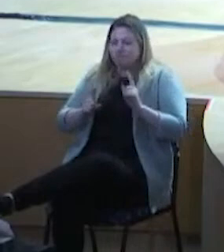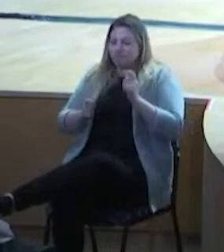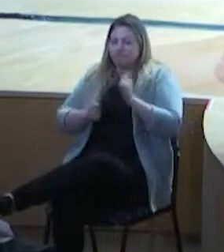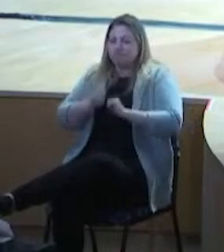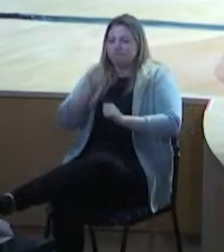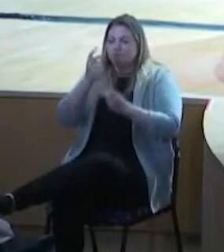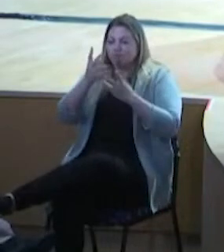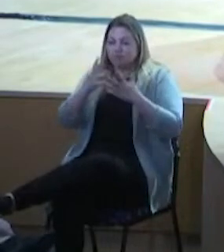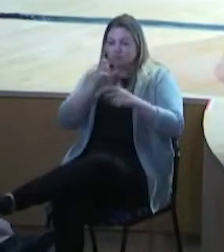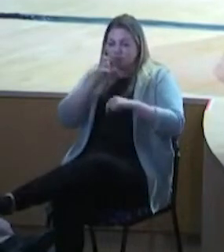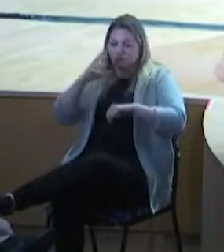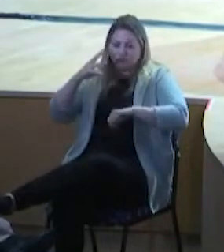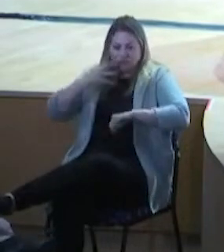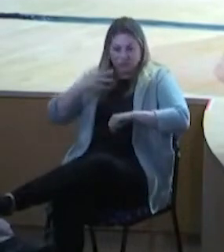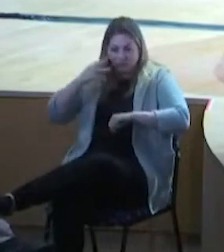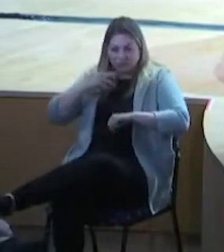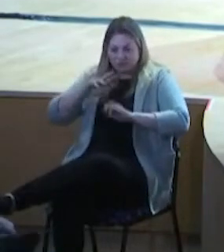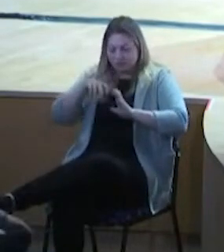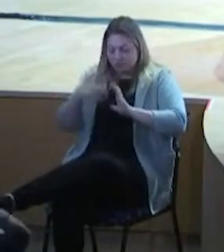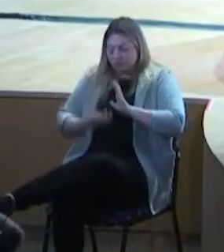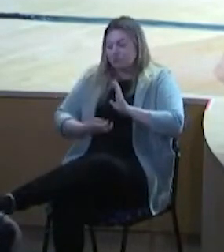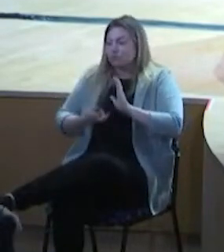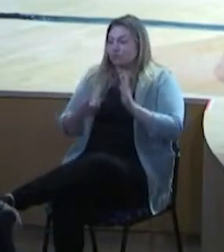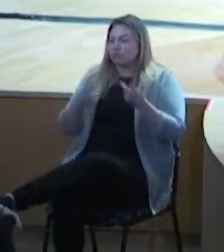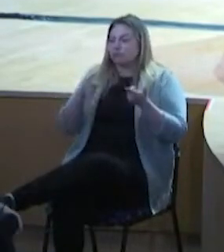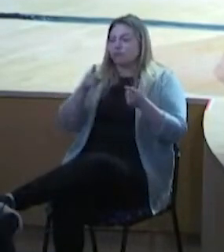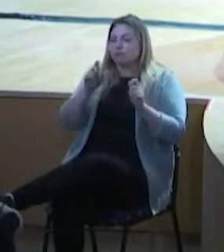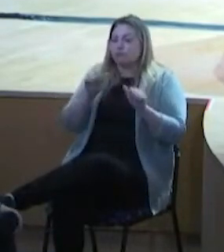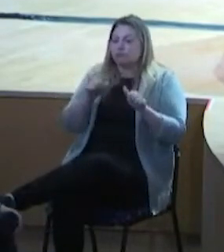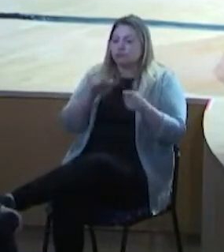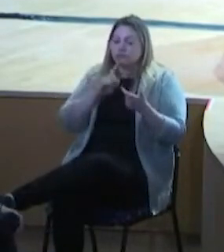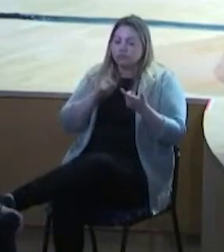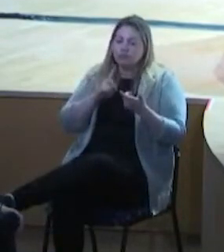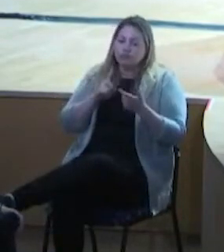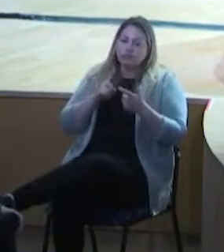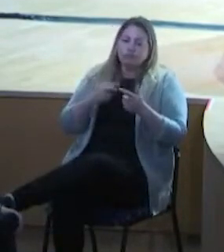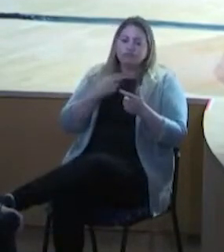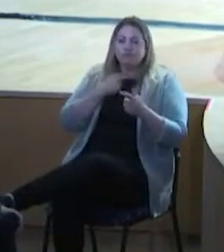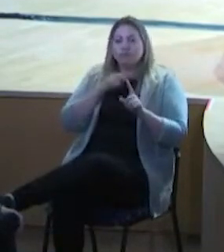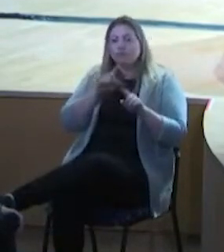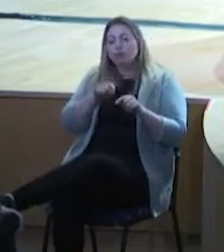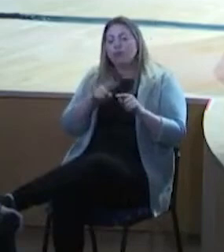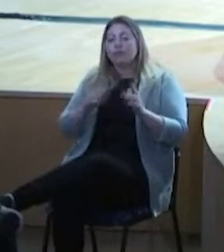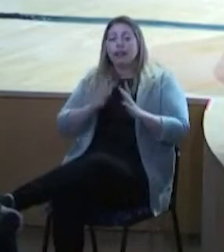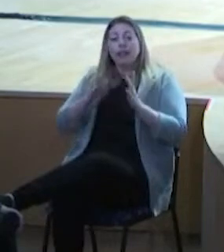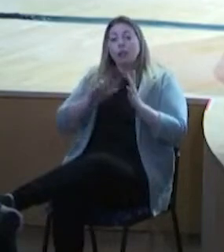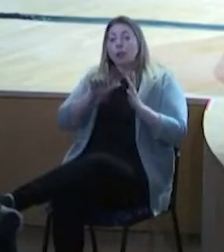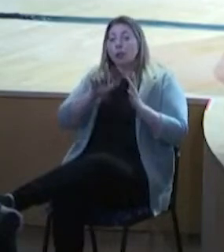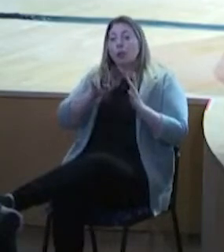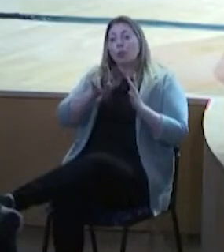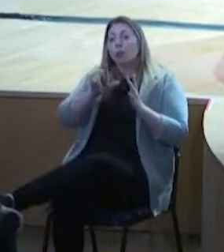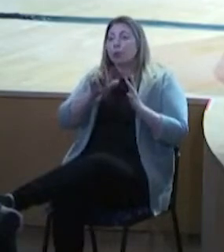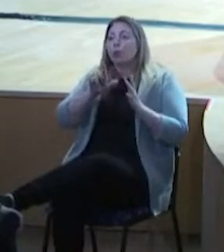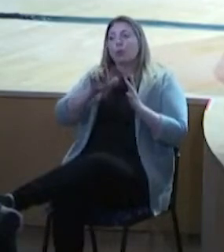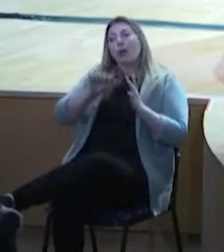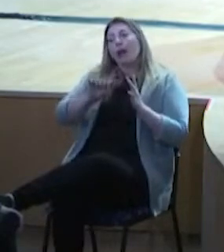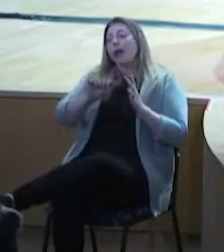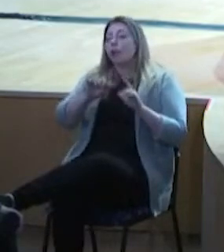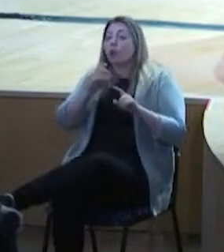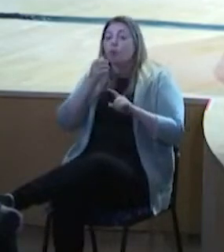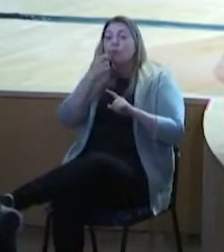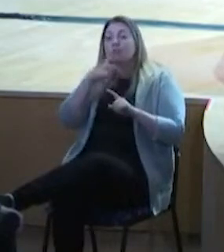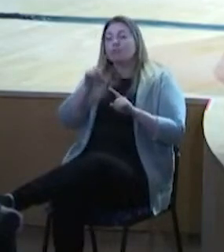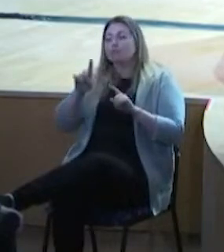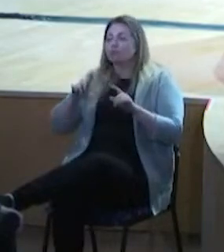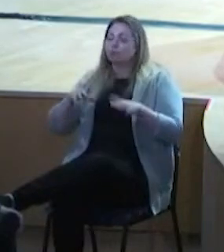opportunity to experience. You know, you get stuck in the tourist trap of going to the fancy luau or, you know, hula skirts and whatever you think of